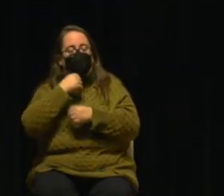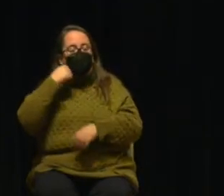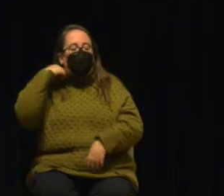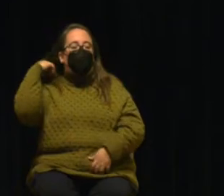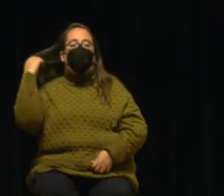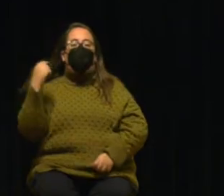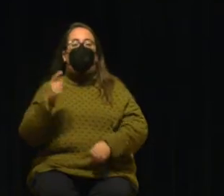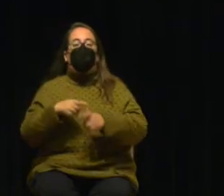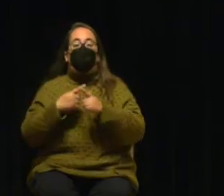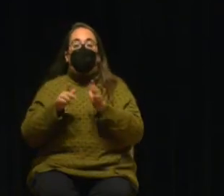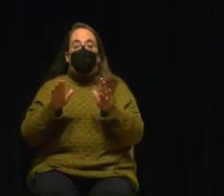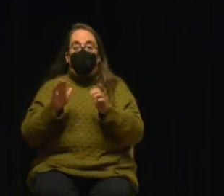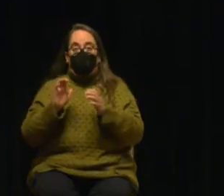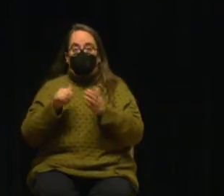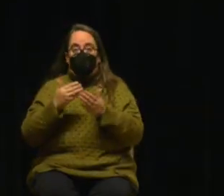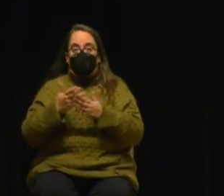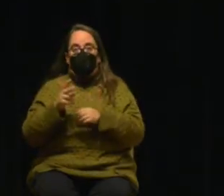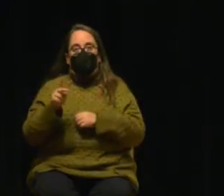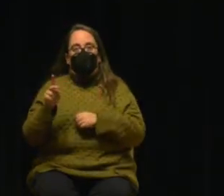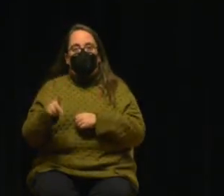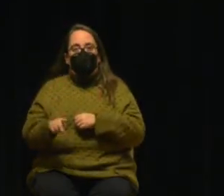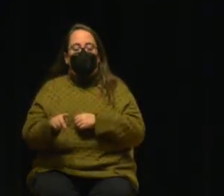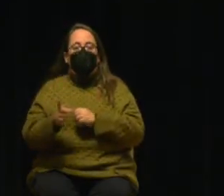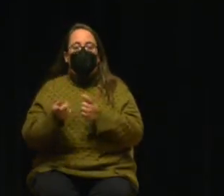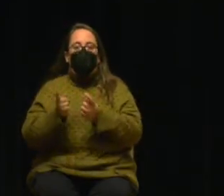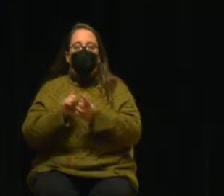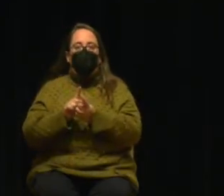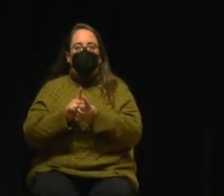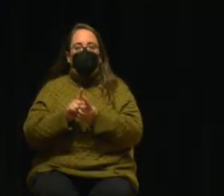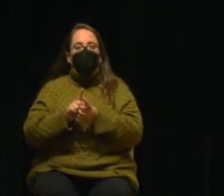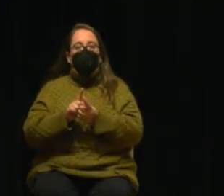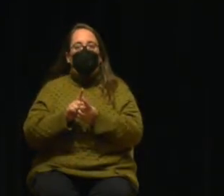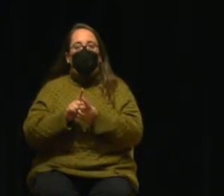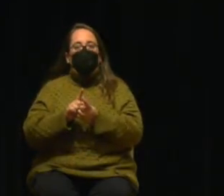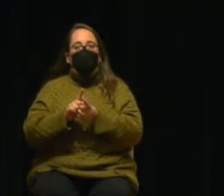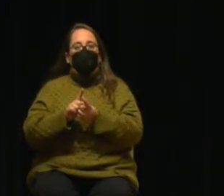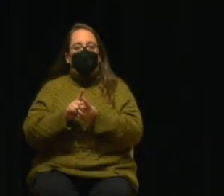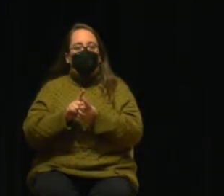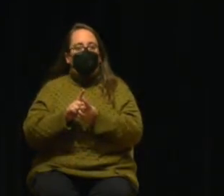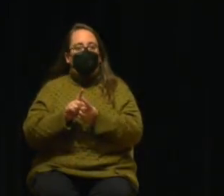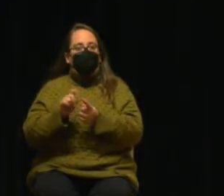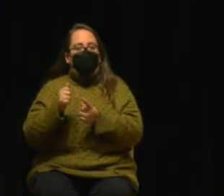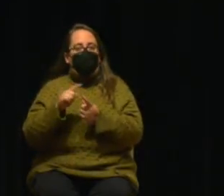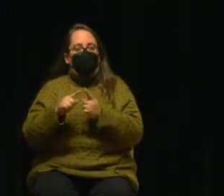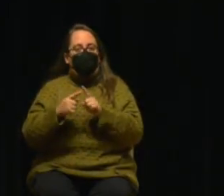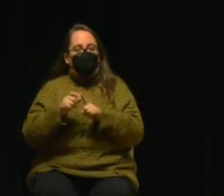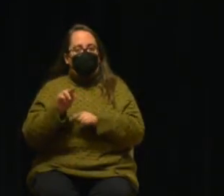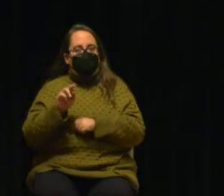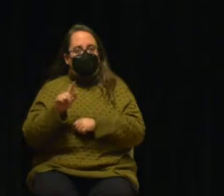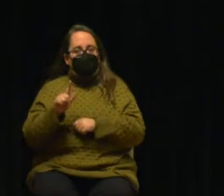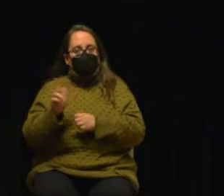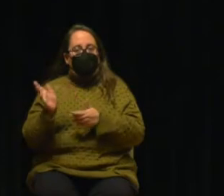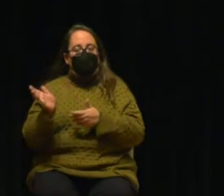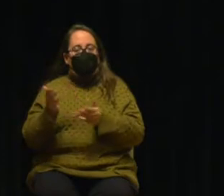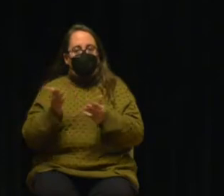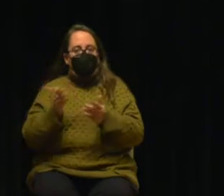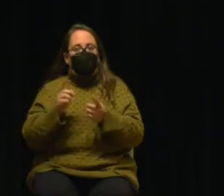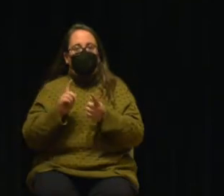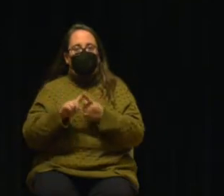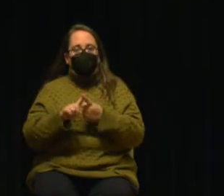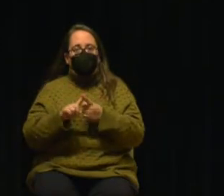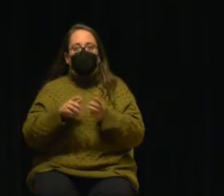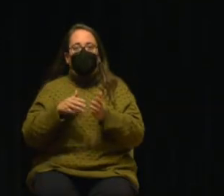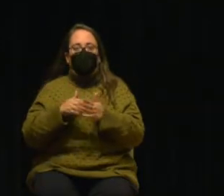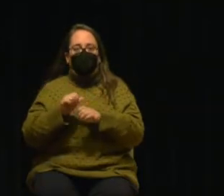Eventually, the box arrived in Philadelphia and it was met by at the depot by an associate of Still who brought the crate to the